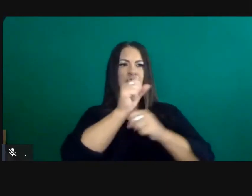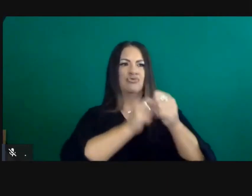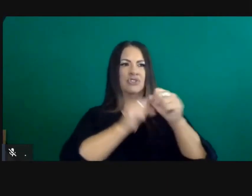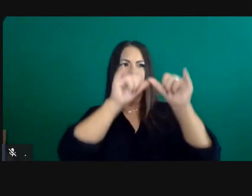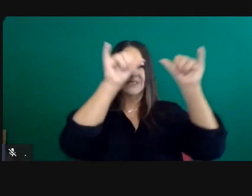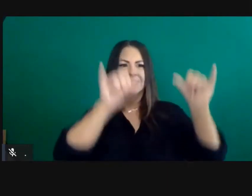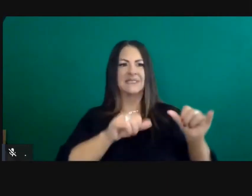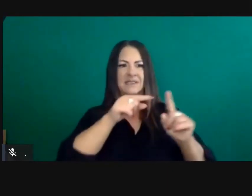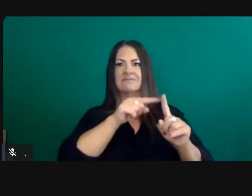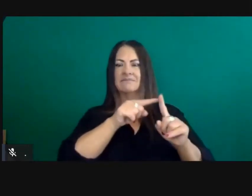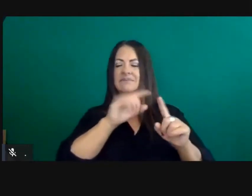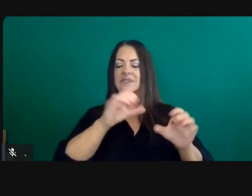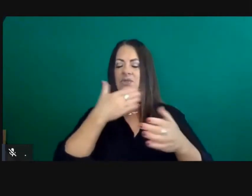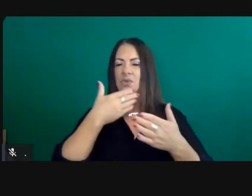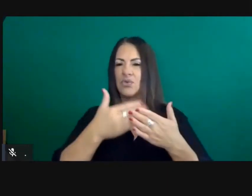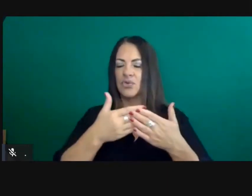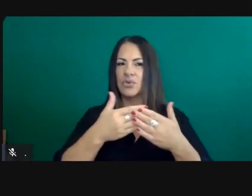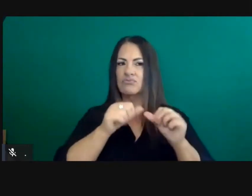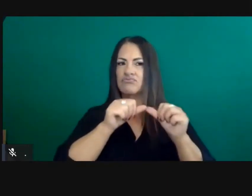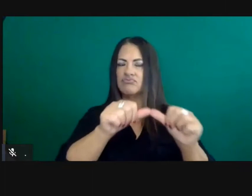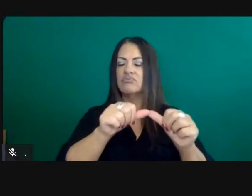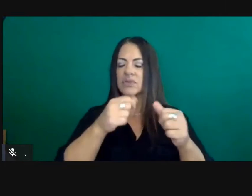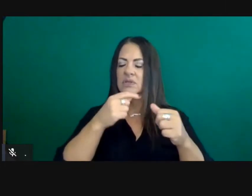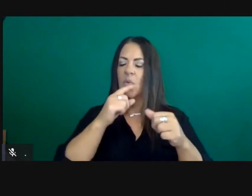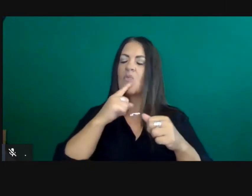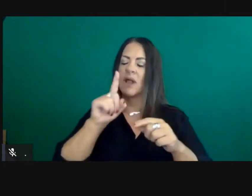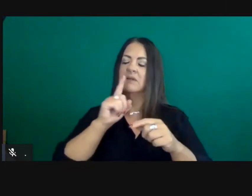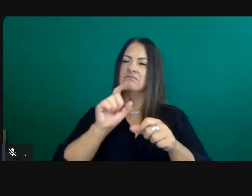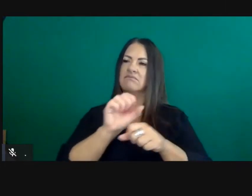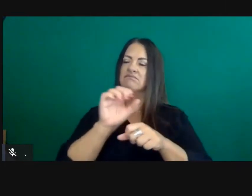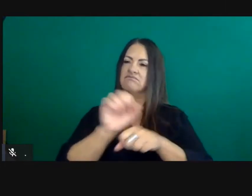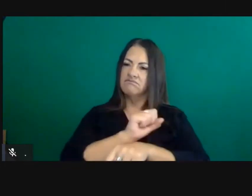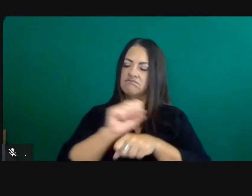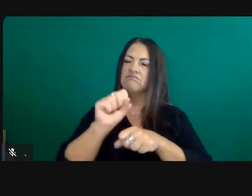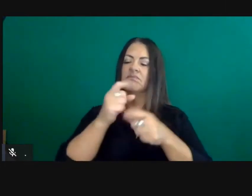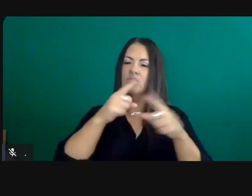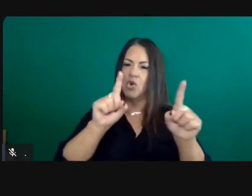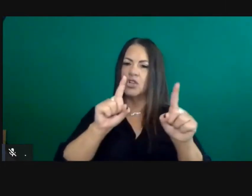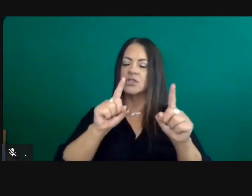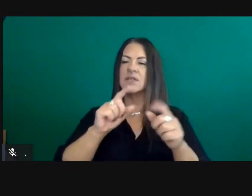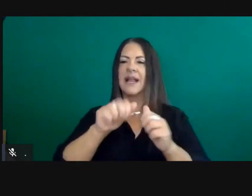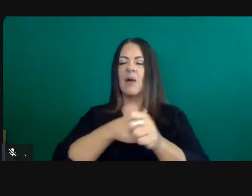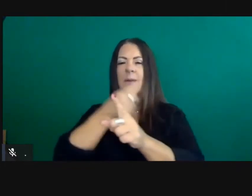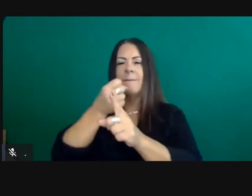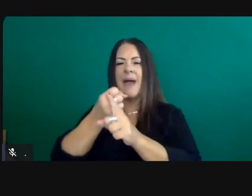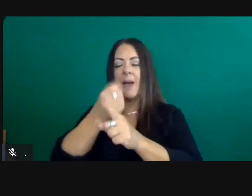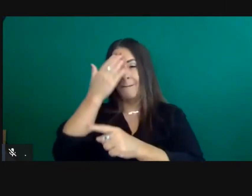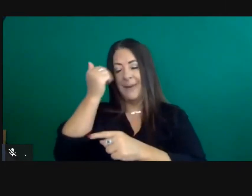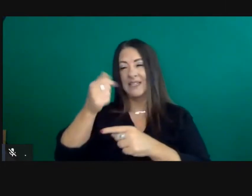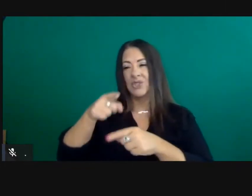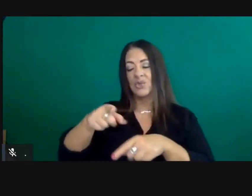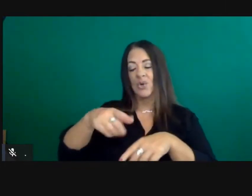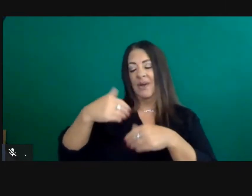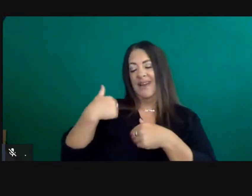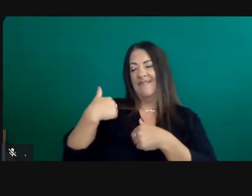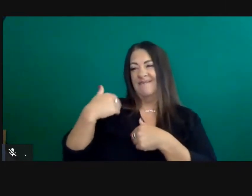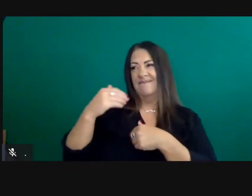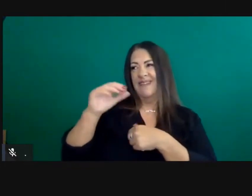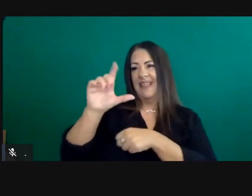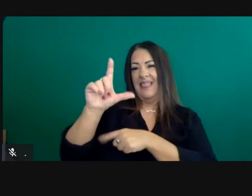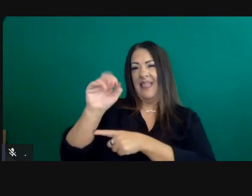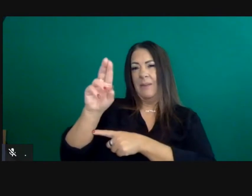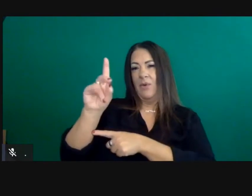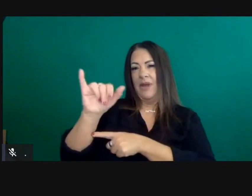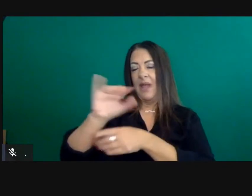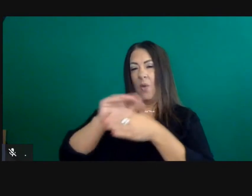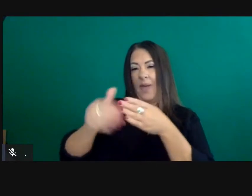other increases in operations of our sectors impact those numbers across the state. But so far, I feel like we've seen